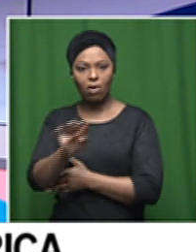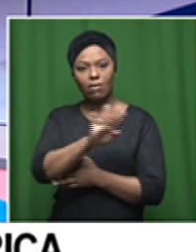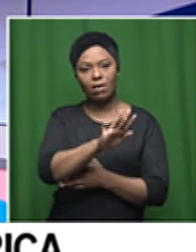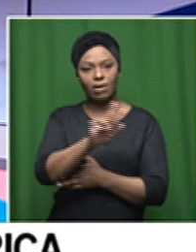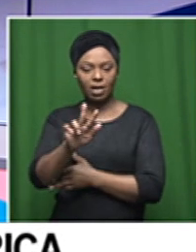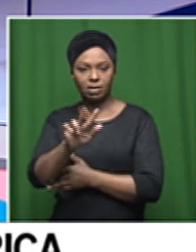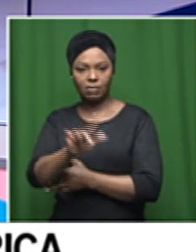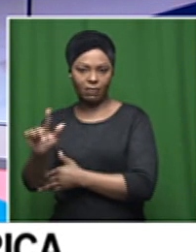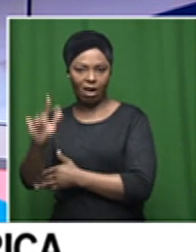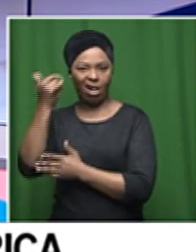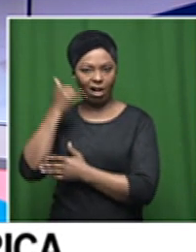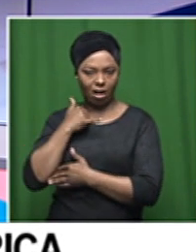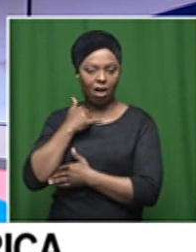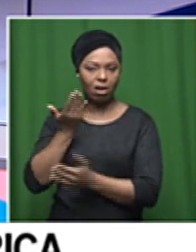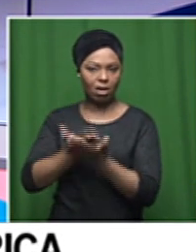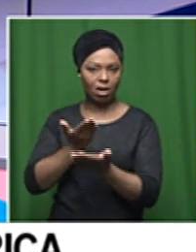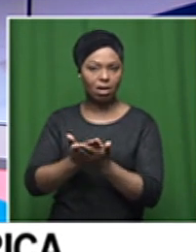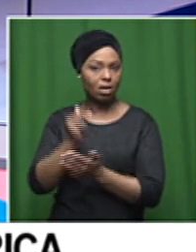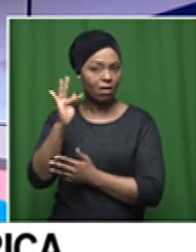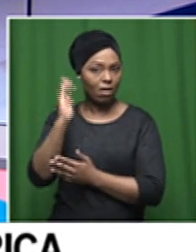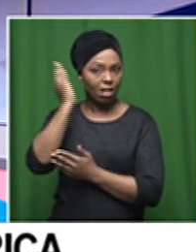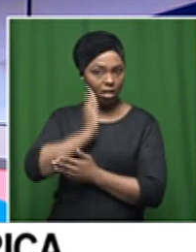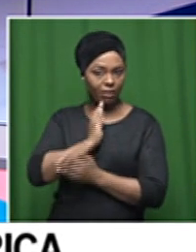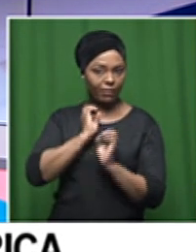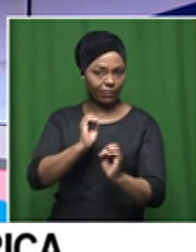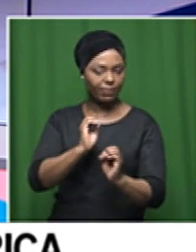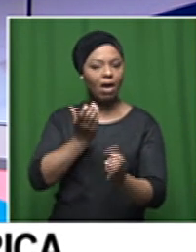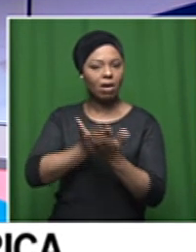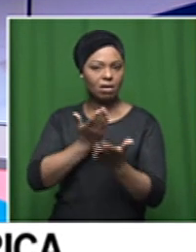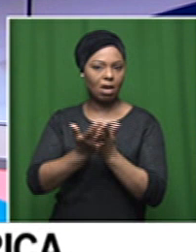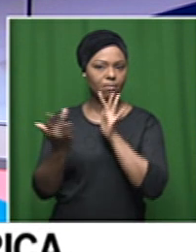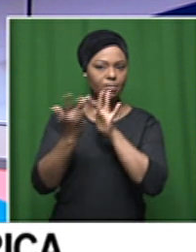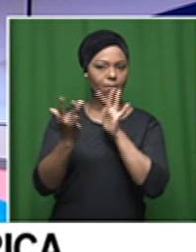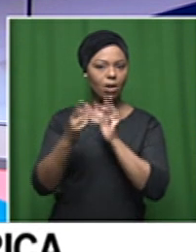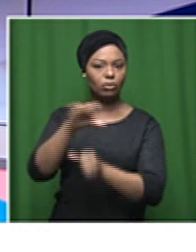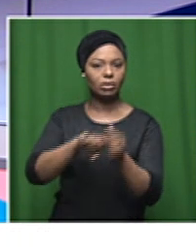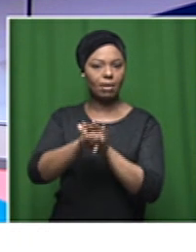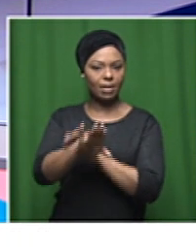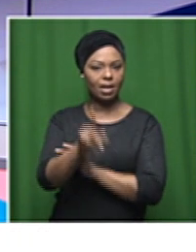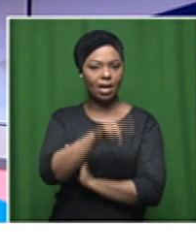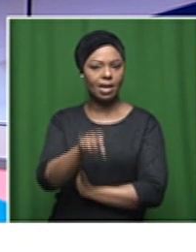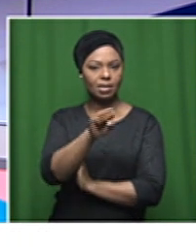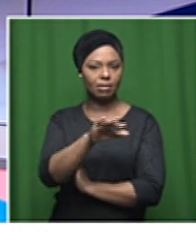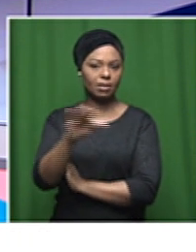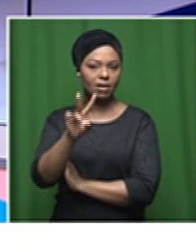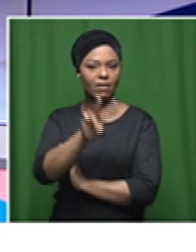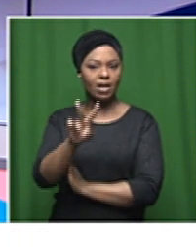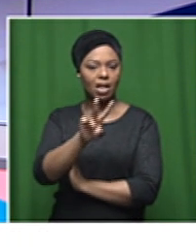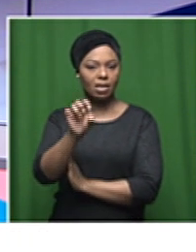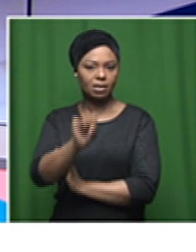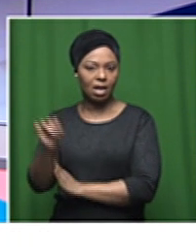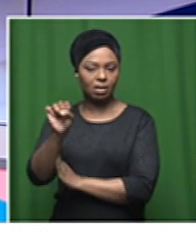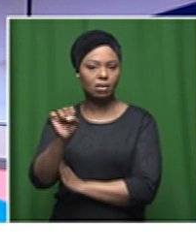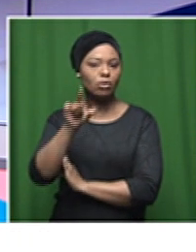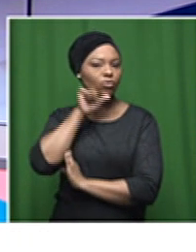011-714-5877. We want to hear from you. If you don't want to call us, you can, of course, get in touch with us on our social media at SABC Vital Signs on Twitter